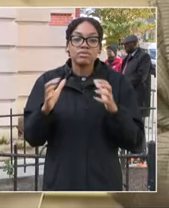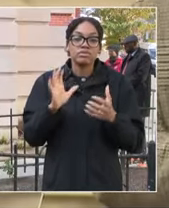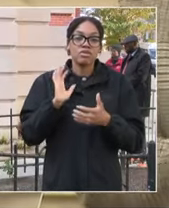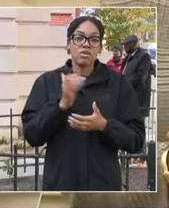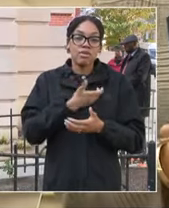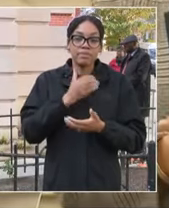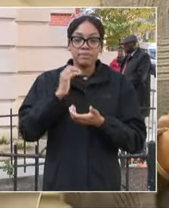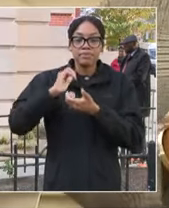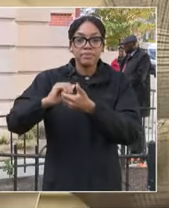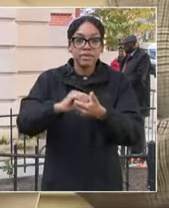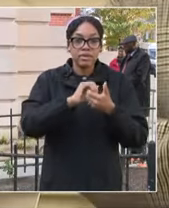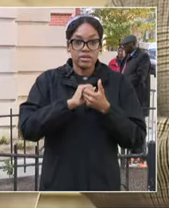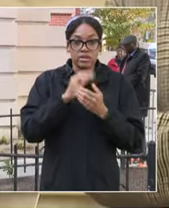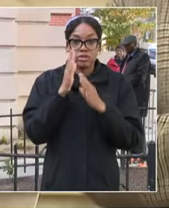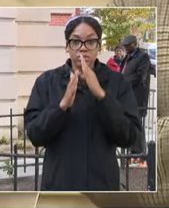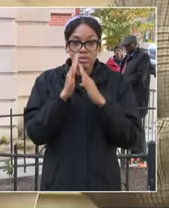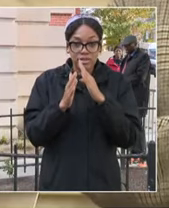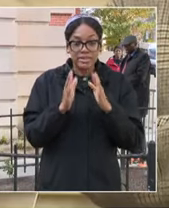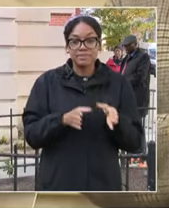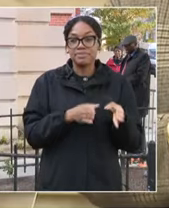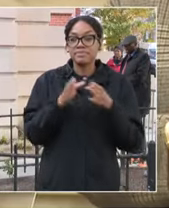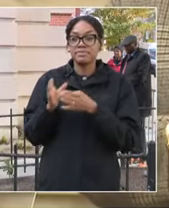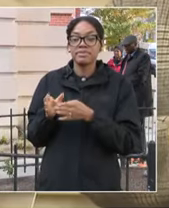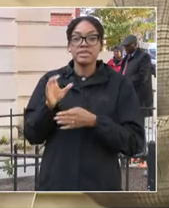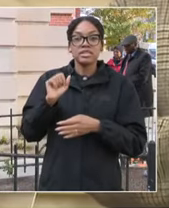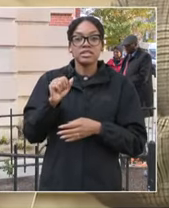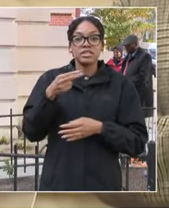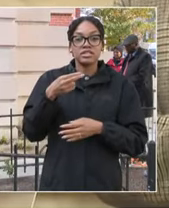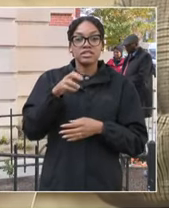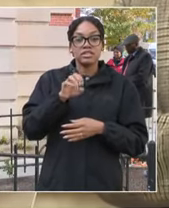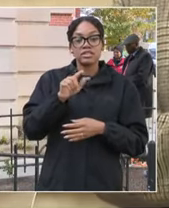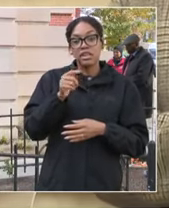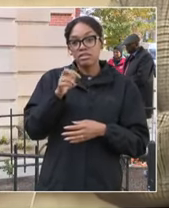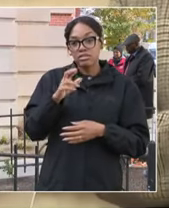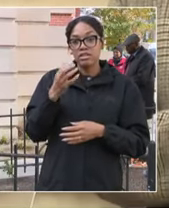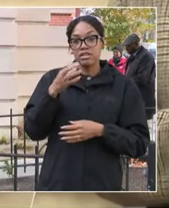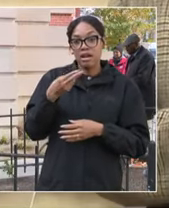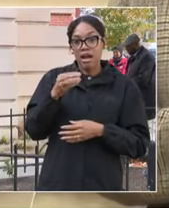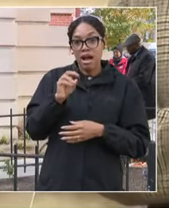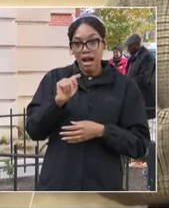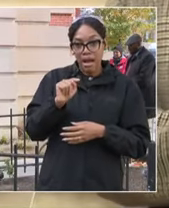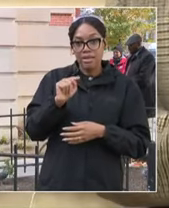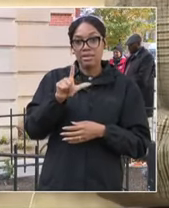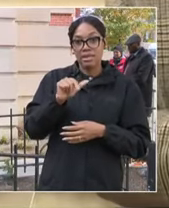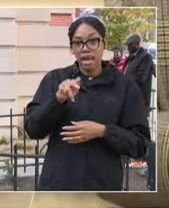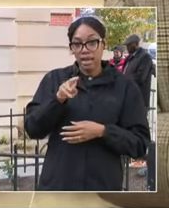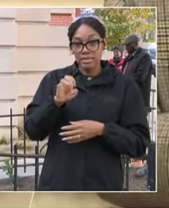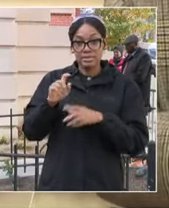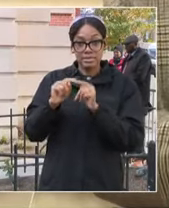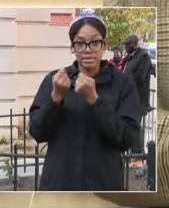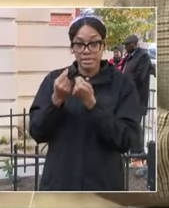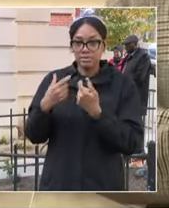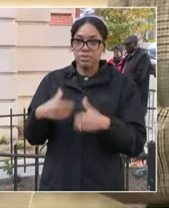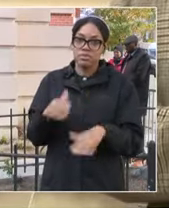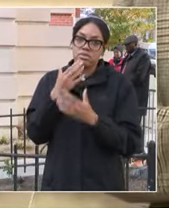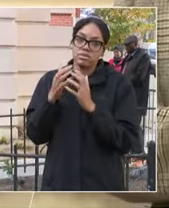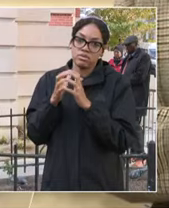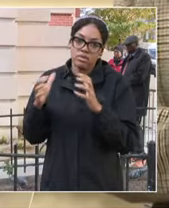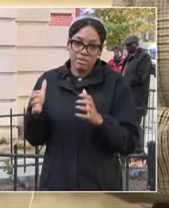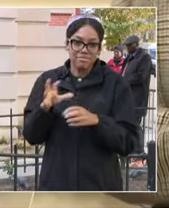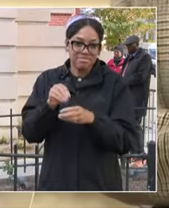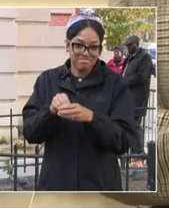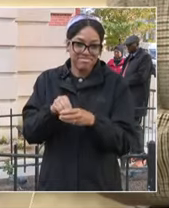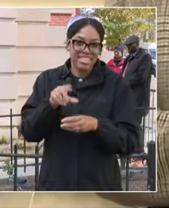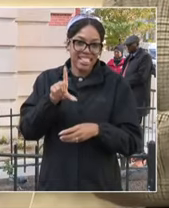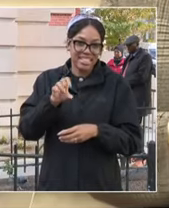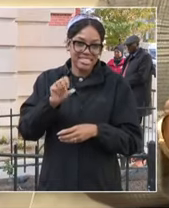Connections. Thank you to the Shelter Hotline team and everyone at UPO, including Ms. West. Thank you to our community partners,